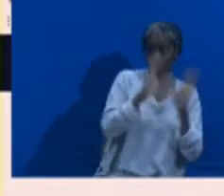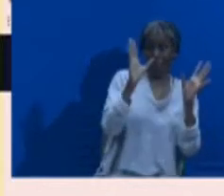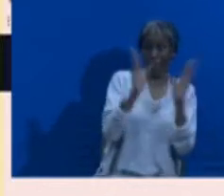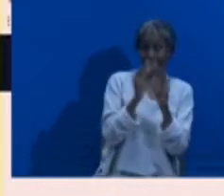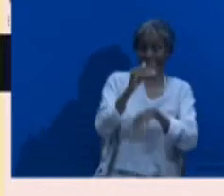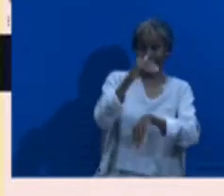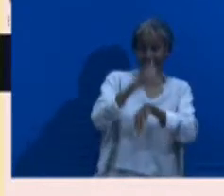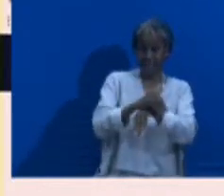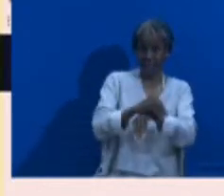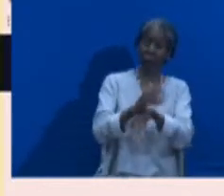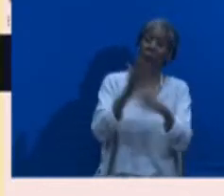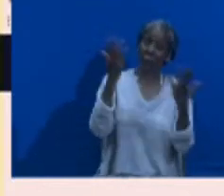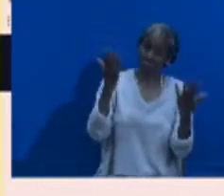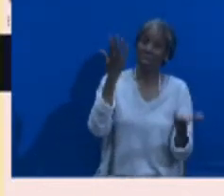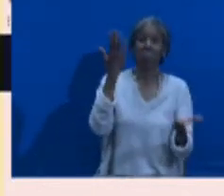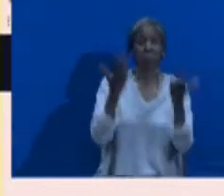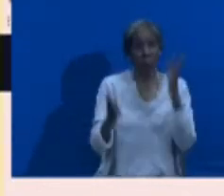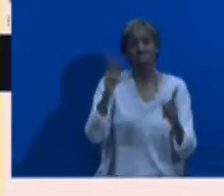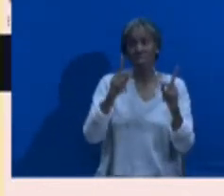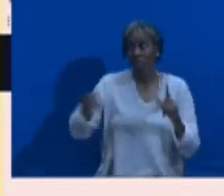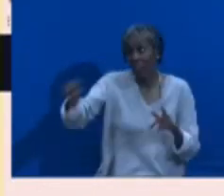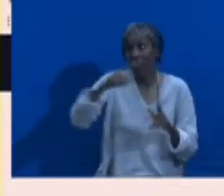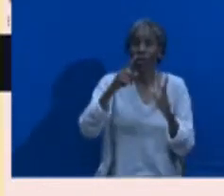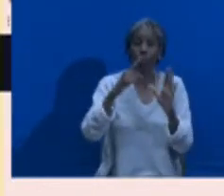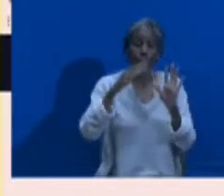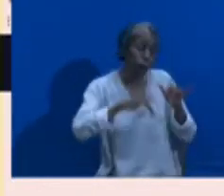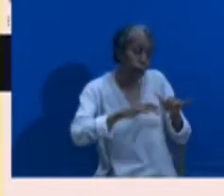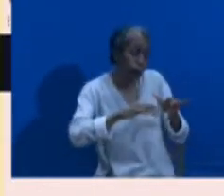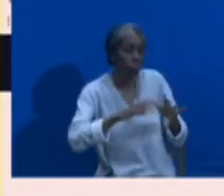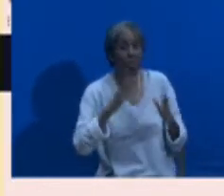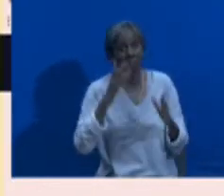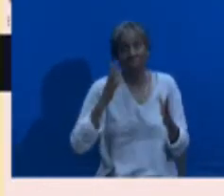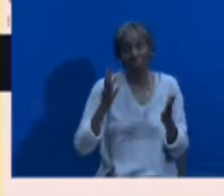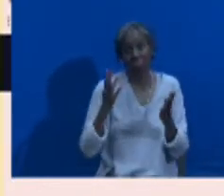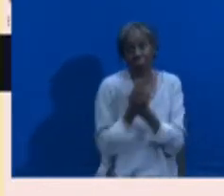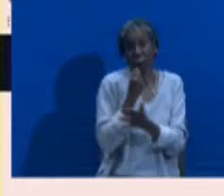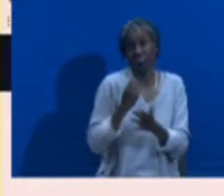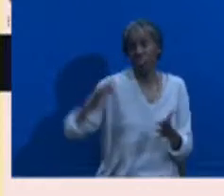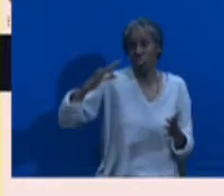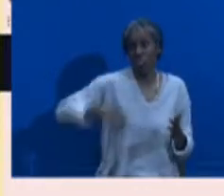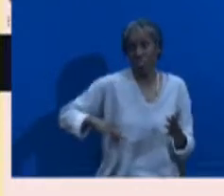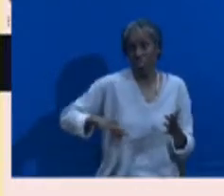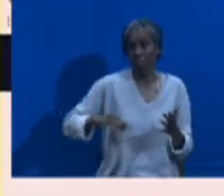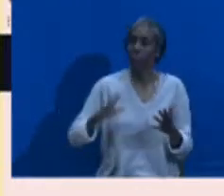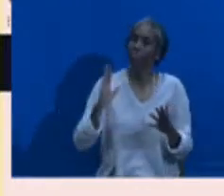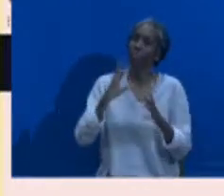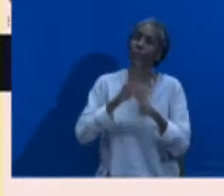and hopefully will be useful to our community. And that's my report. Thank you.